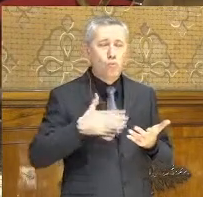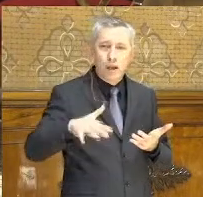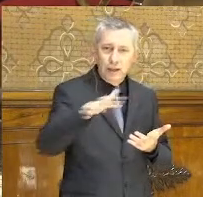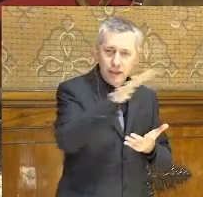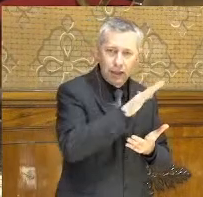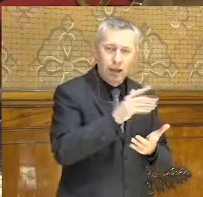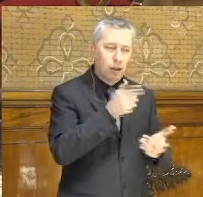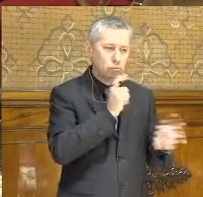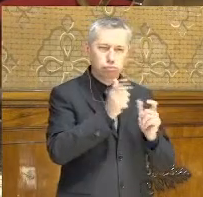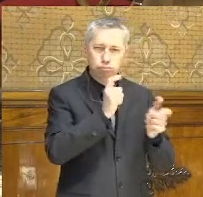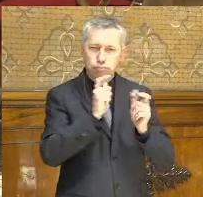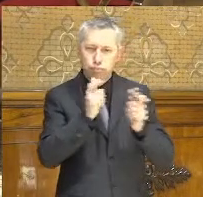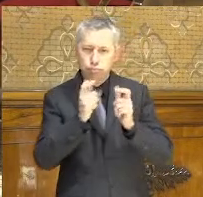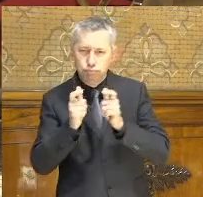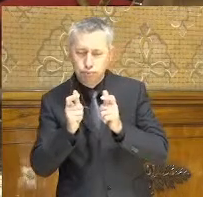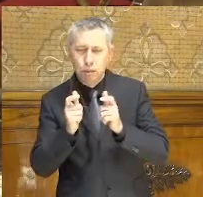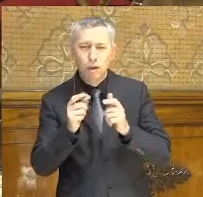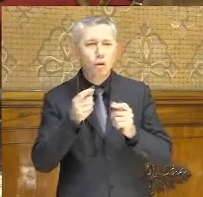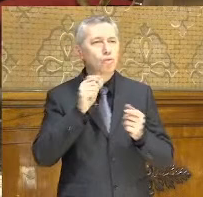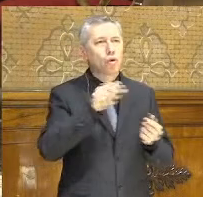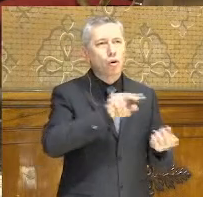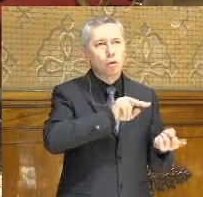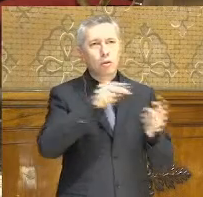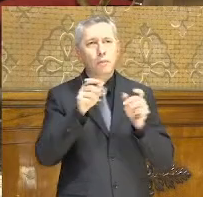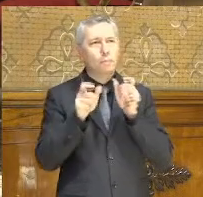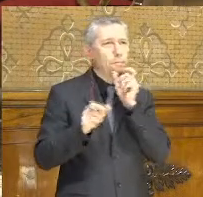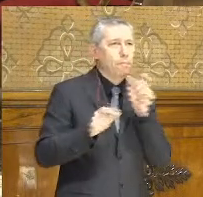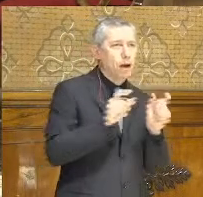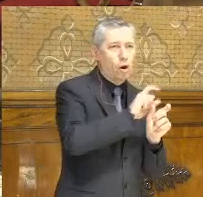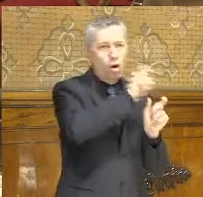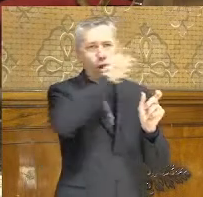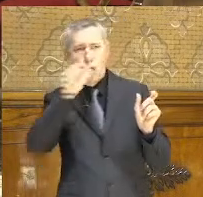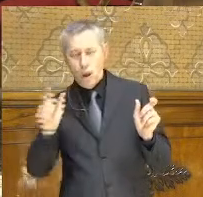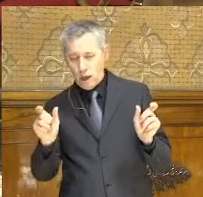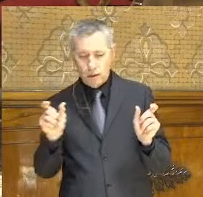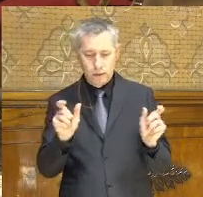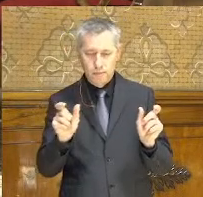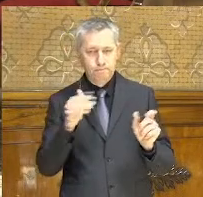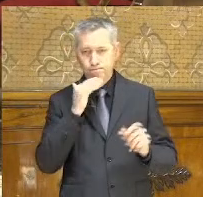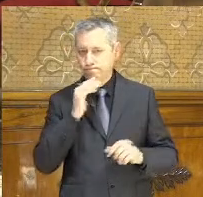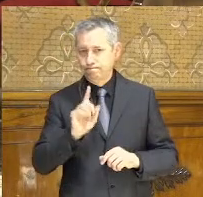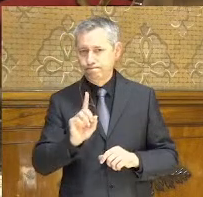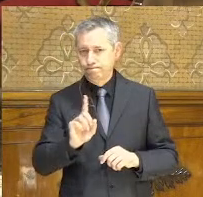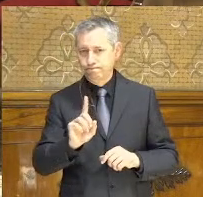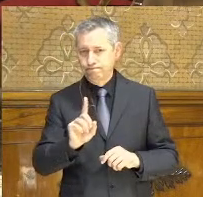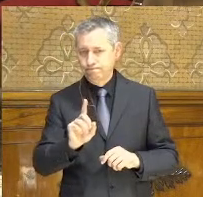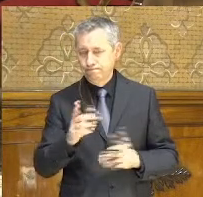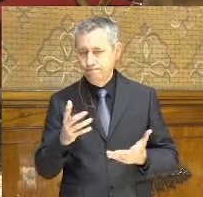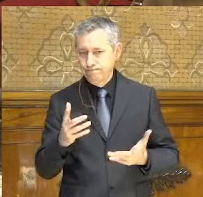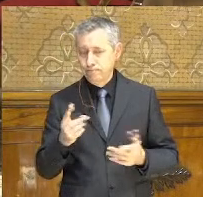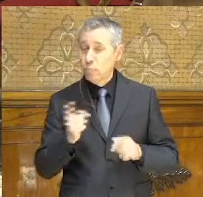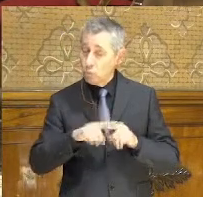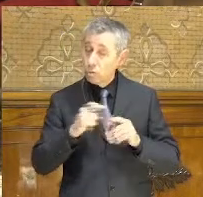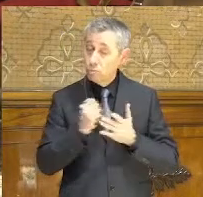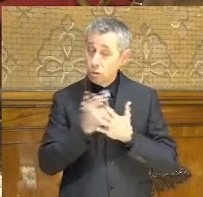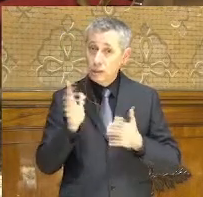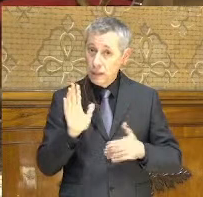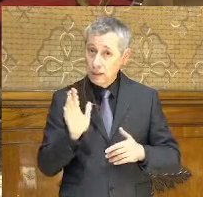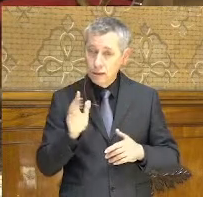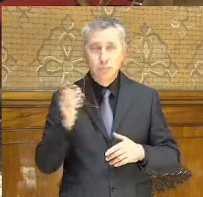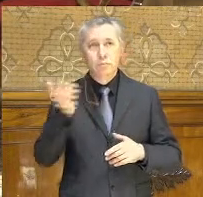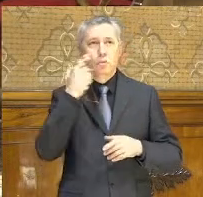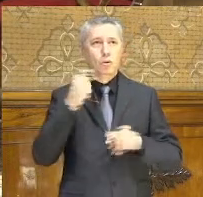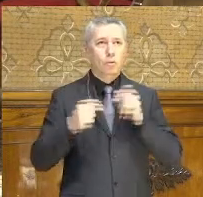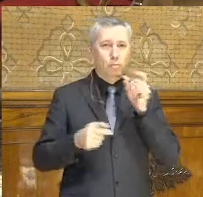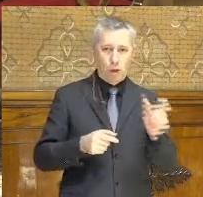translation. And too often, it's absolutely crucial. If you could have everything translated in different